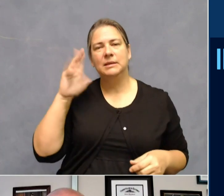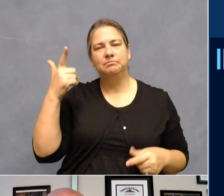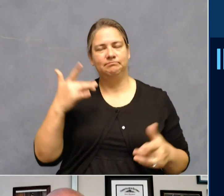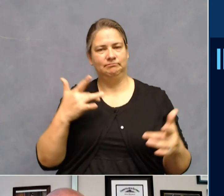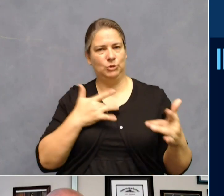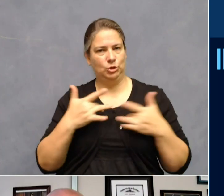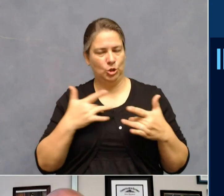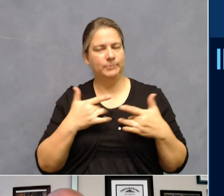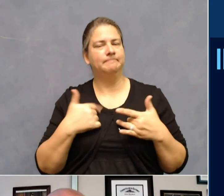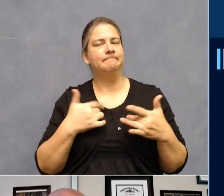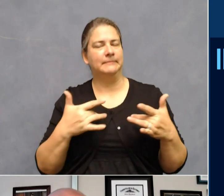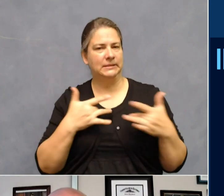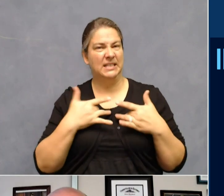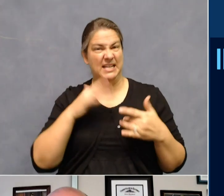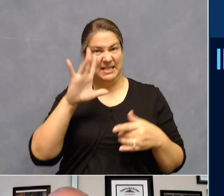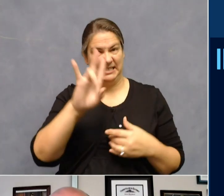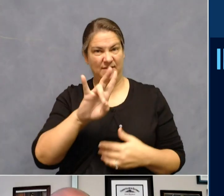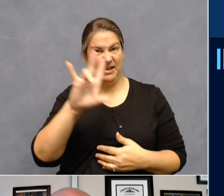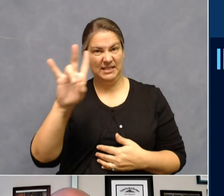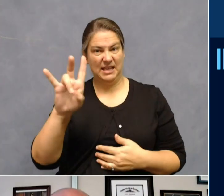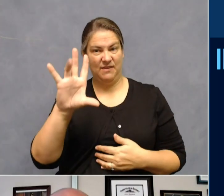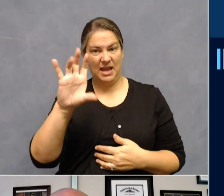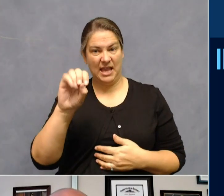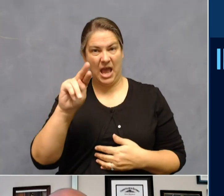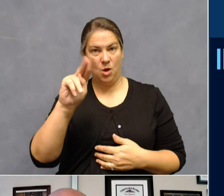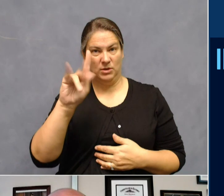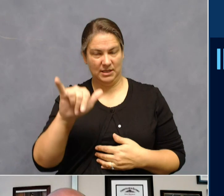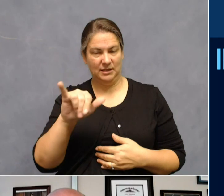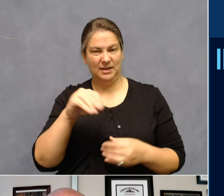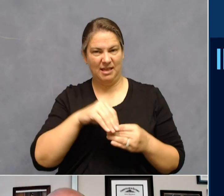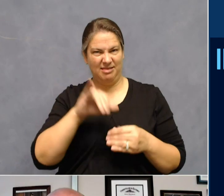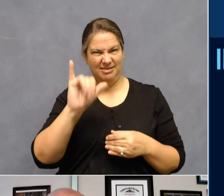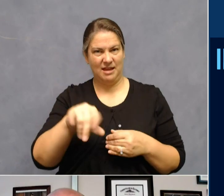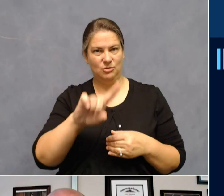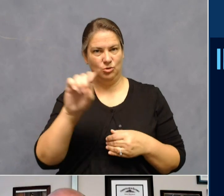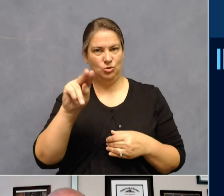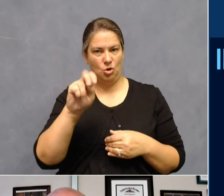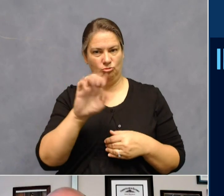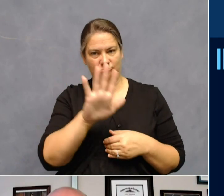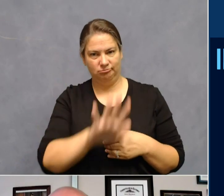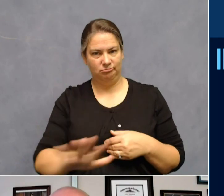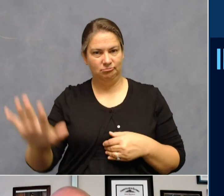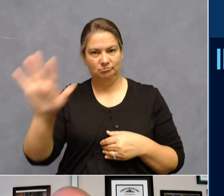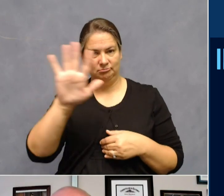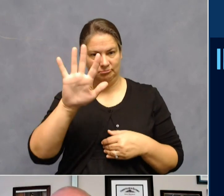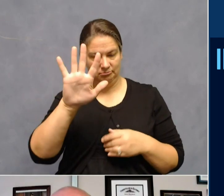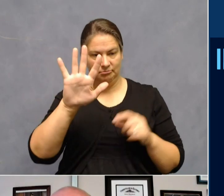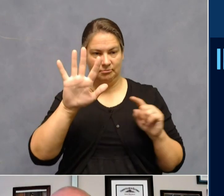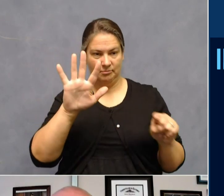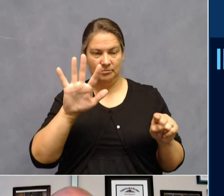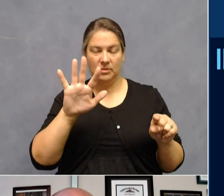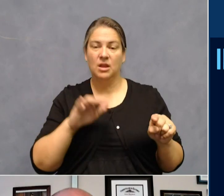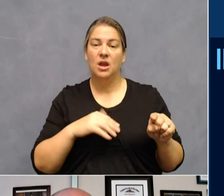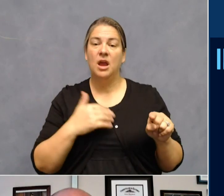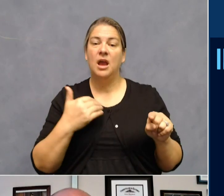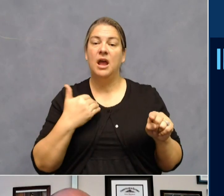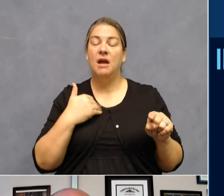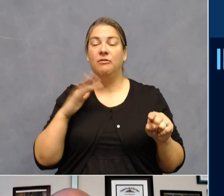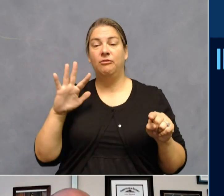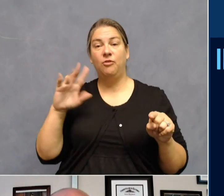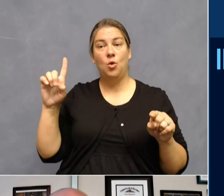counties in the red, orange, or yellow zones, and 41 counties in the top 2 categories, which are the greatest